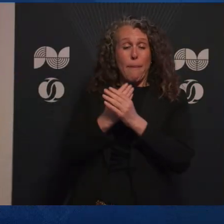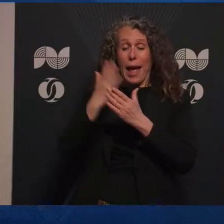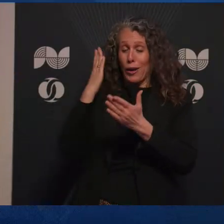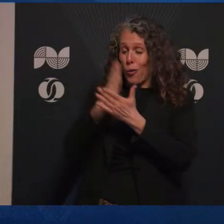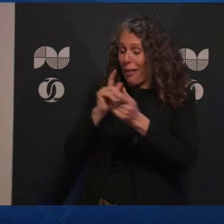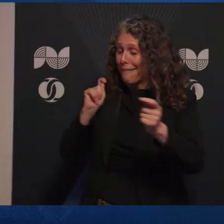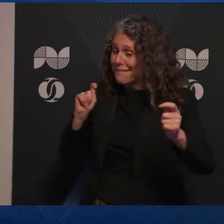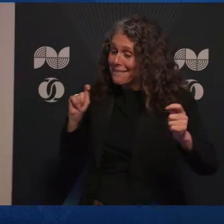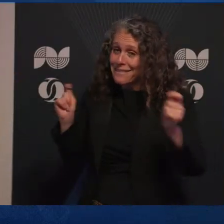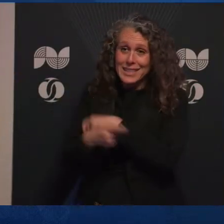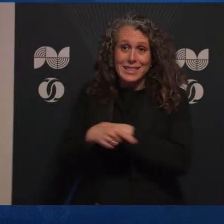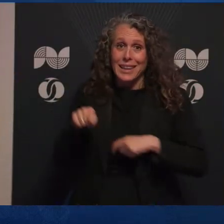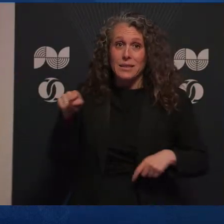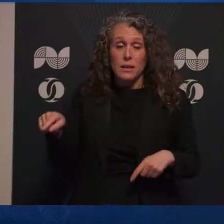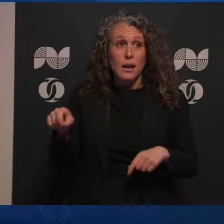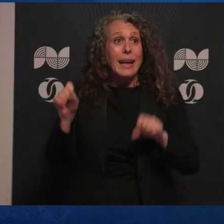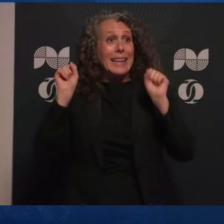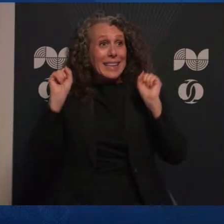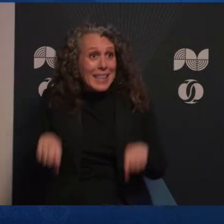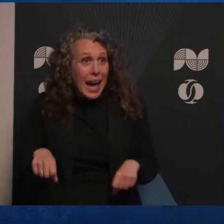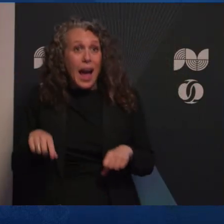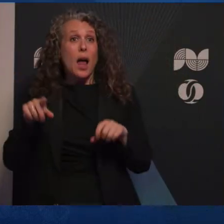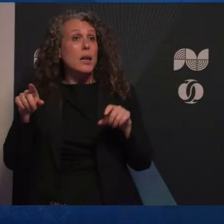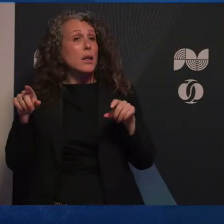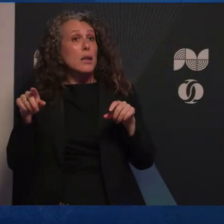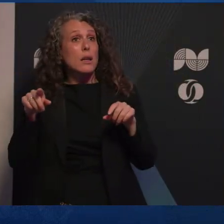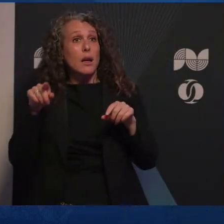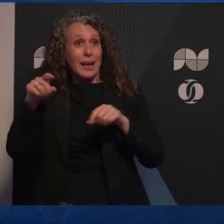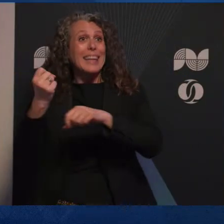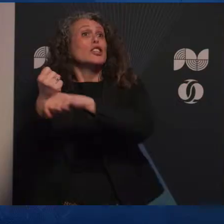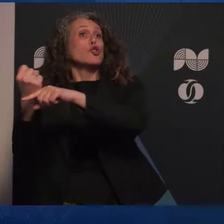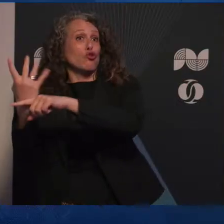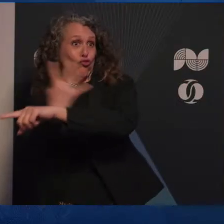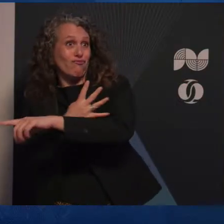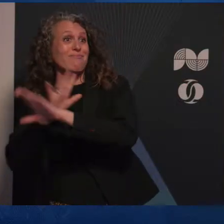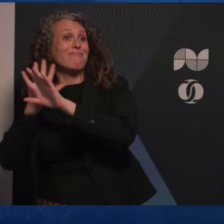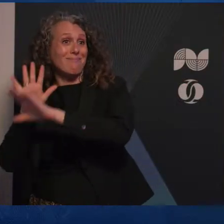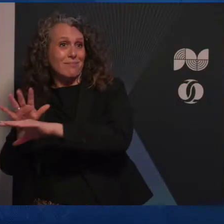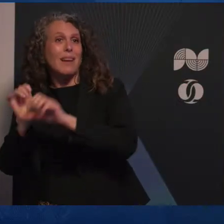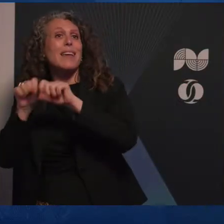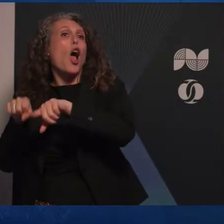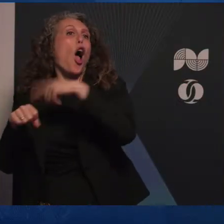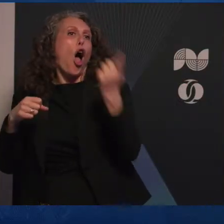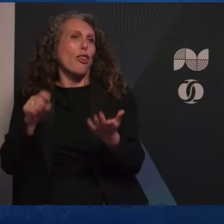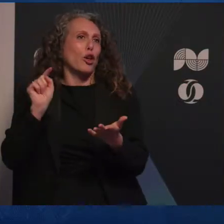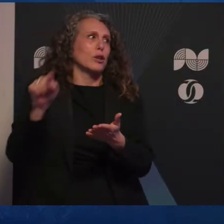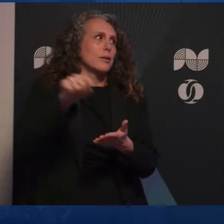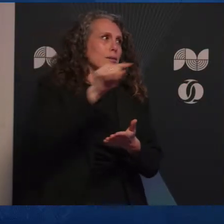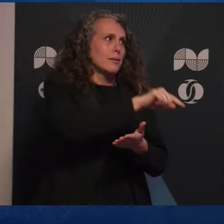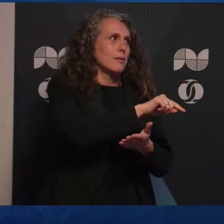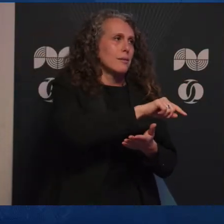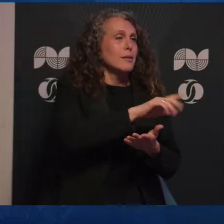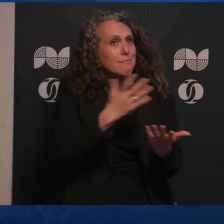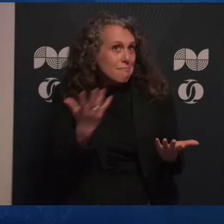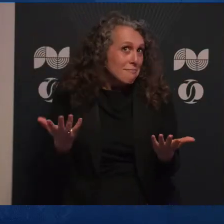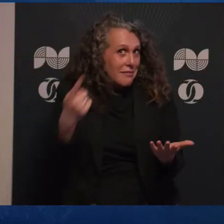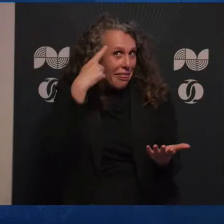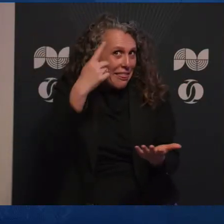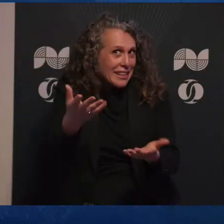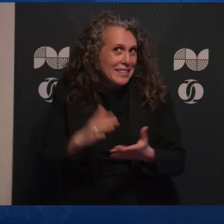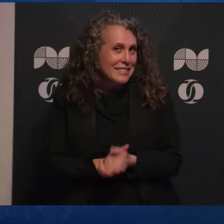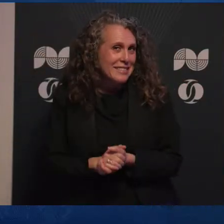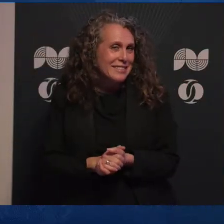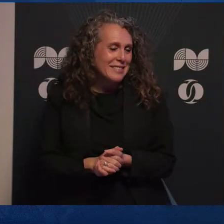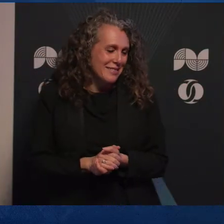do the same in some other areas? I mean, now that we're talking about industrial policy, I'm back to my passion. Yeah. Okay. Actually, just